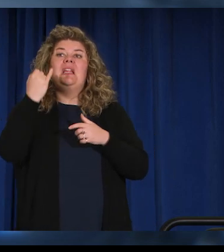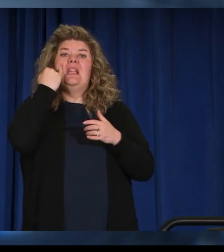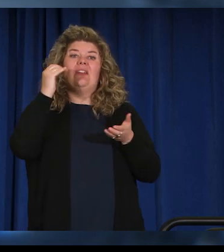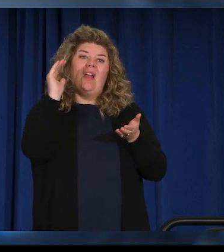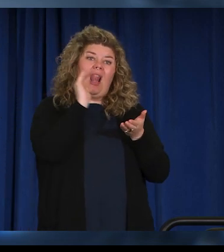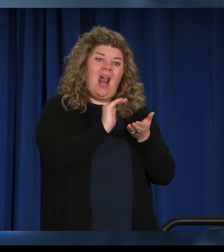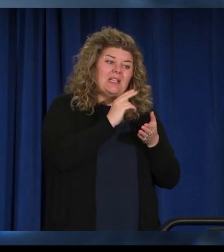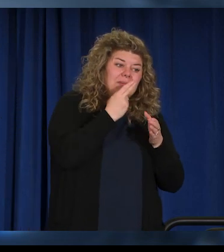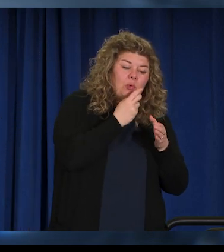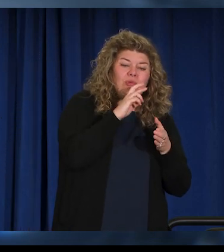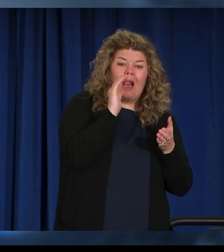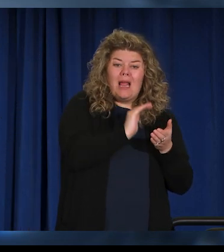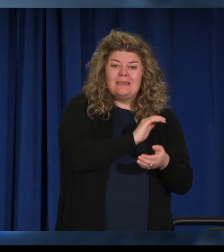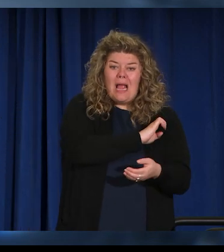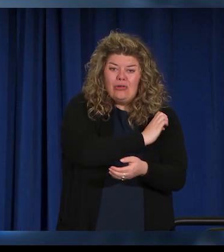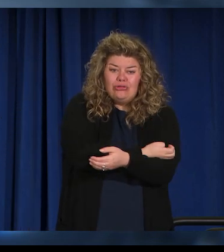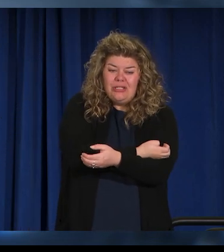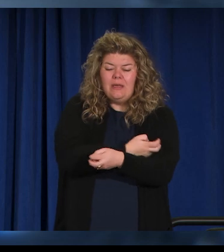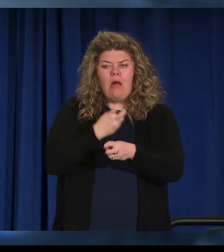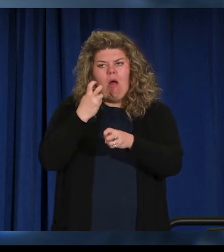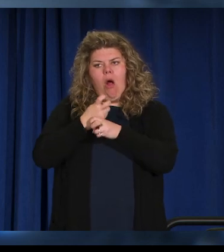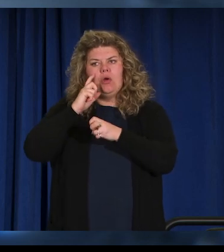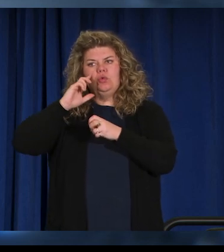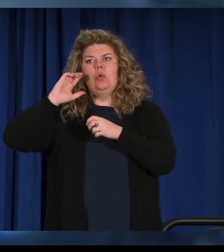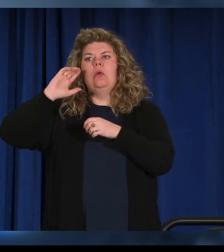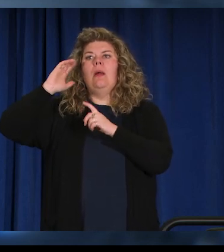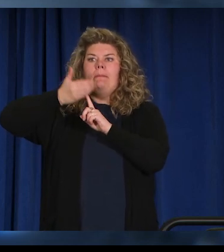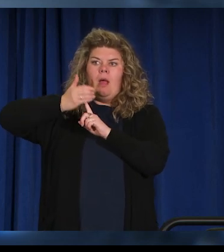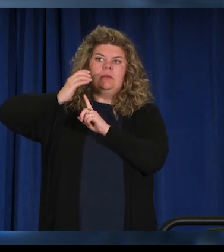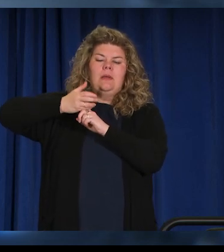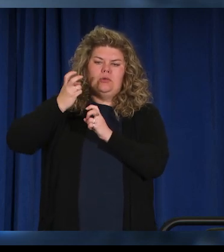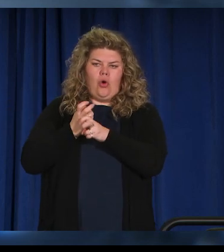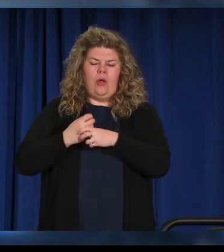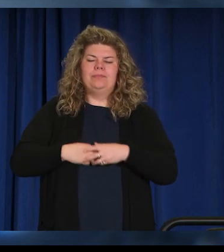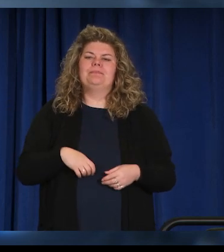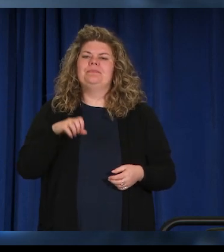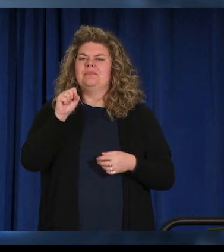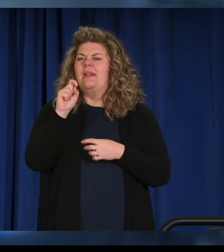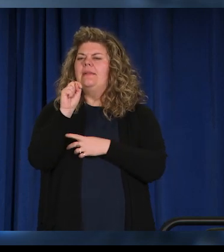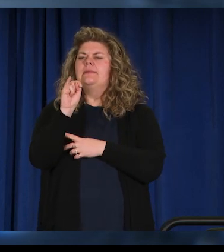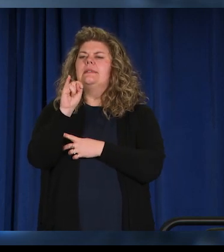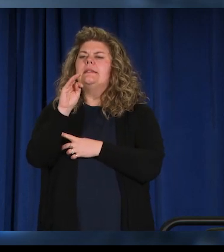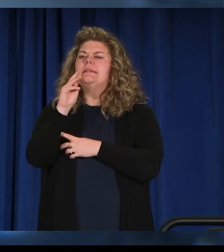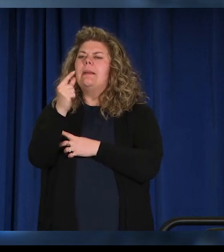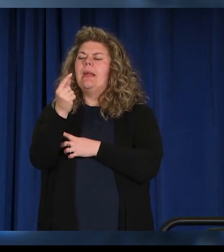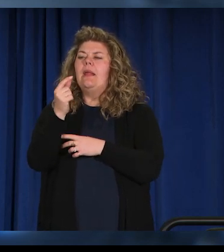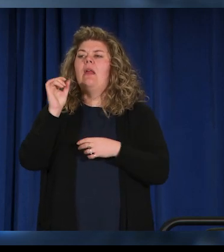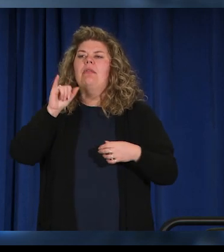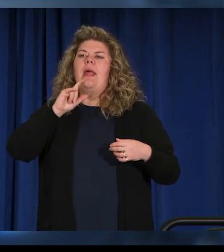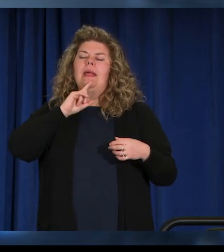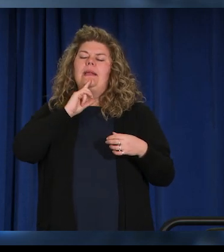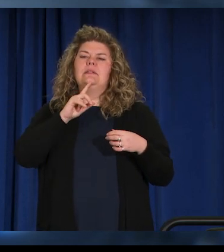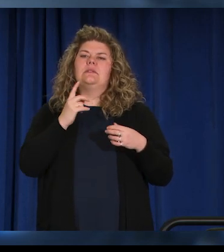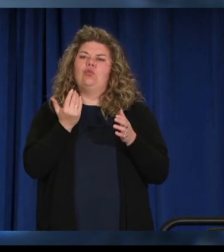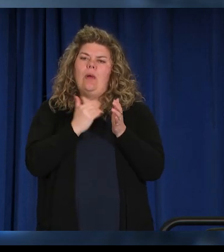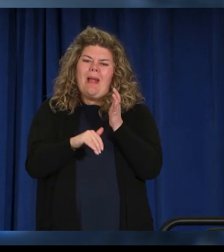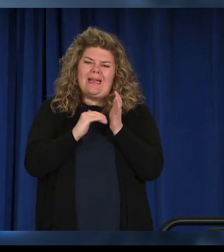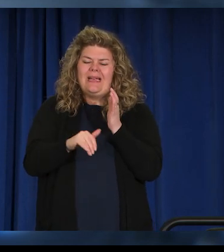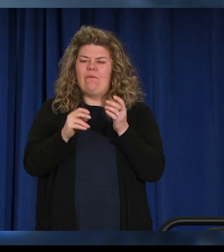less effectively you can mask. And then stimming. Stimming is defined as repetitive,